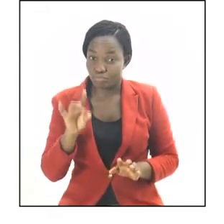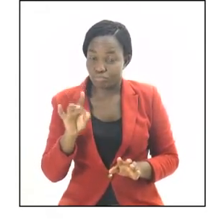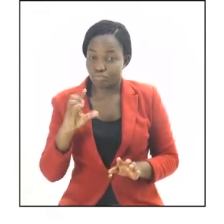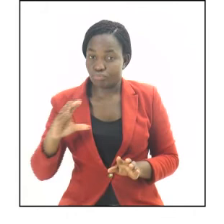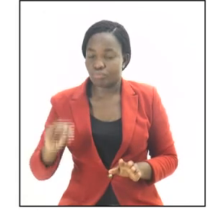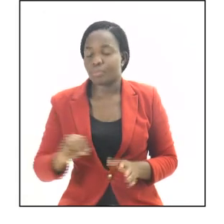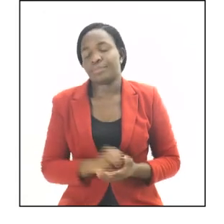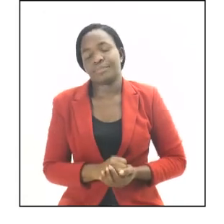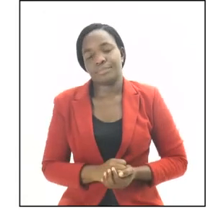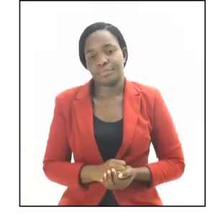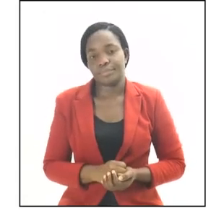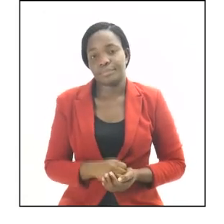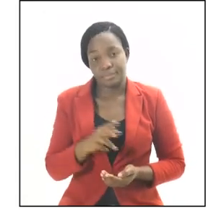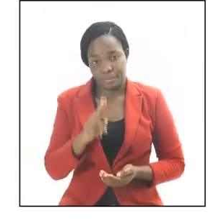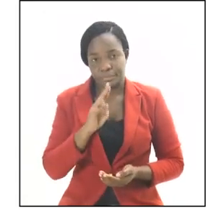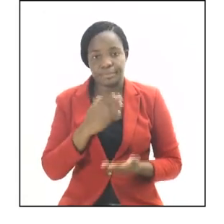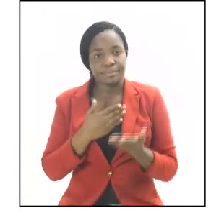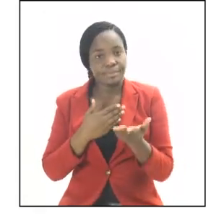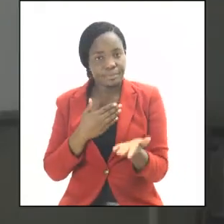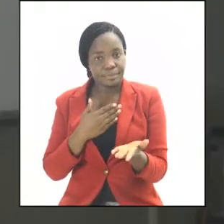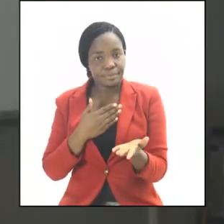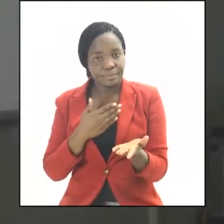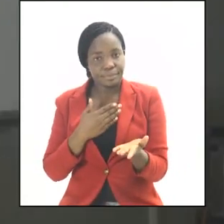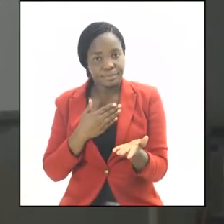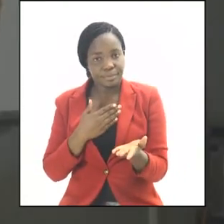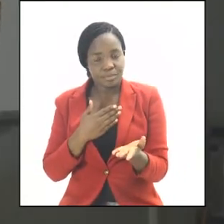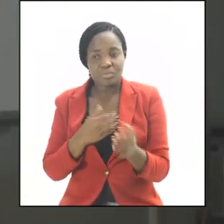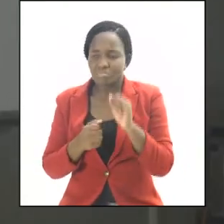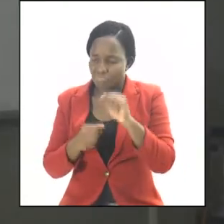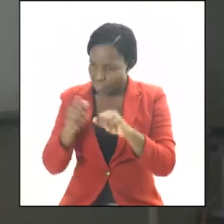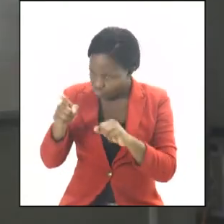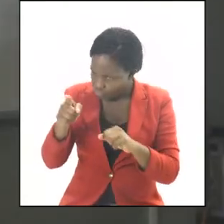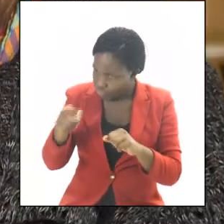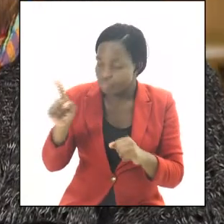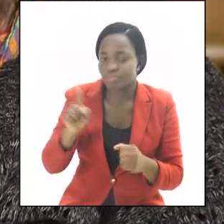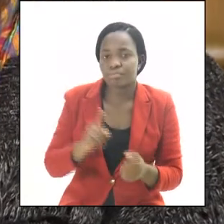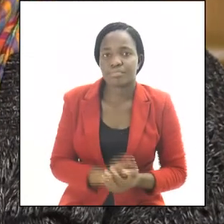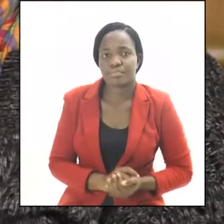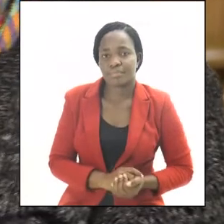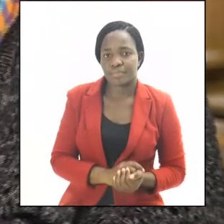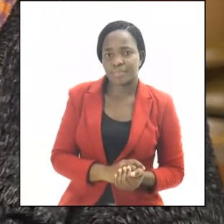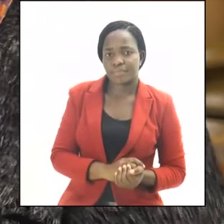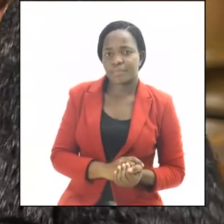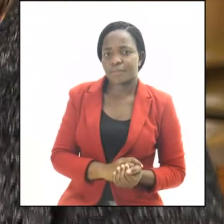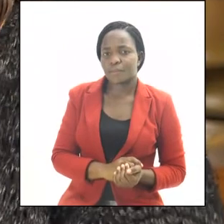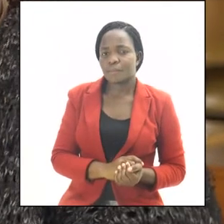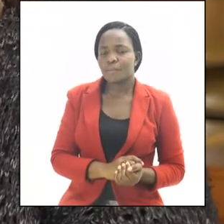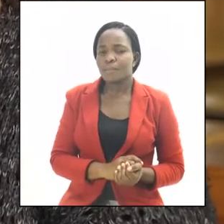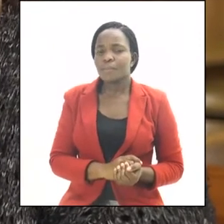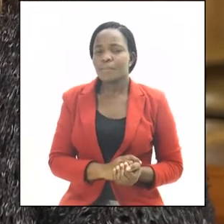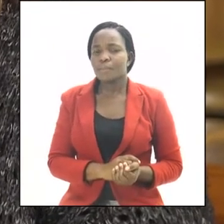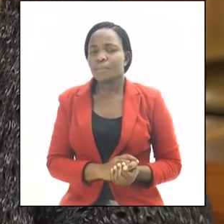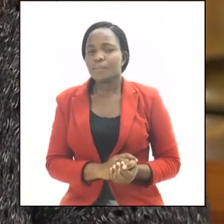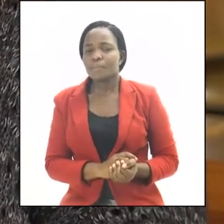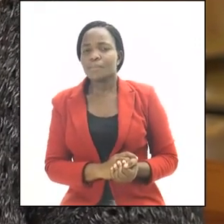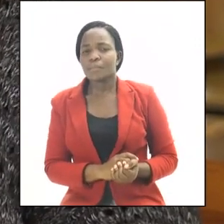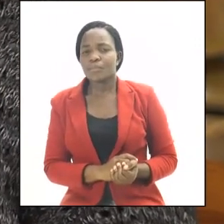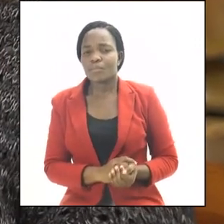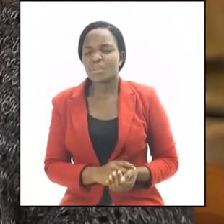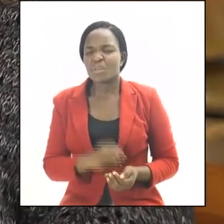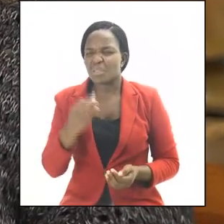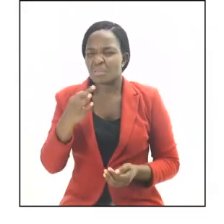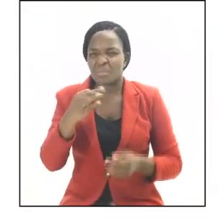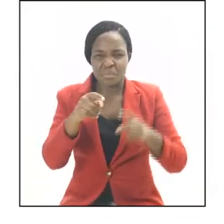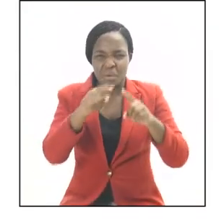the perimeter if I'm correct. Yes, you are. But what do we do if all the sides are not